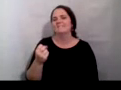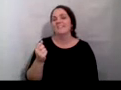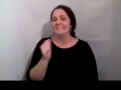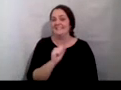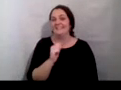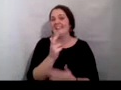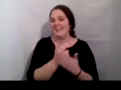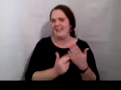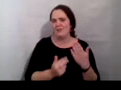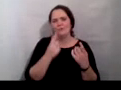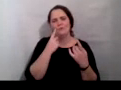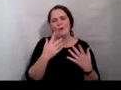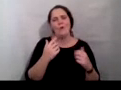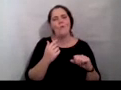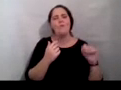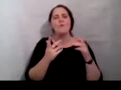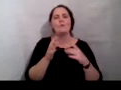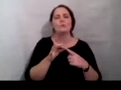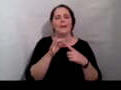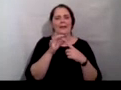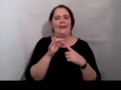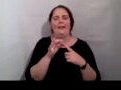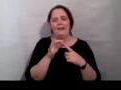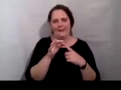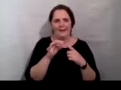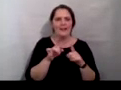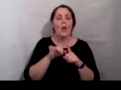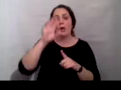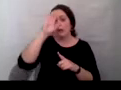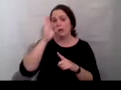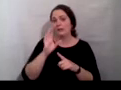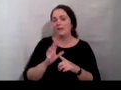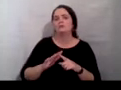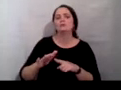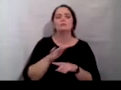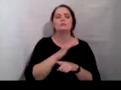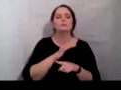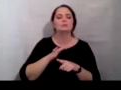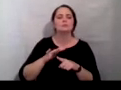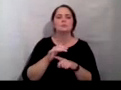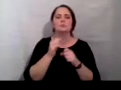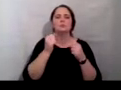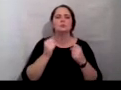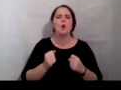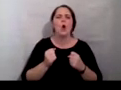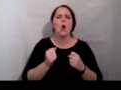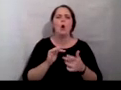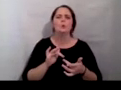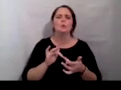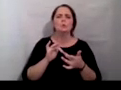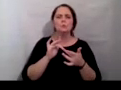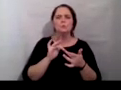brings that into her signature style. She characterizes country so that it's eloquent with